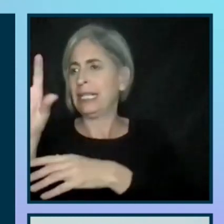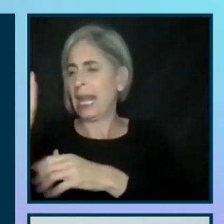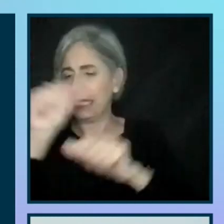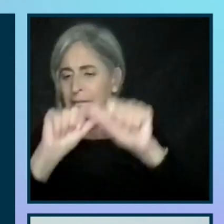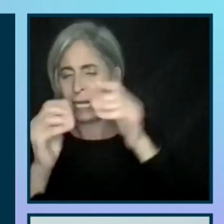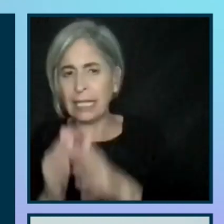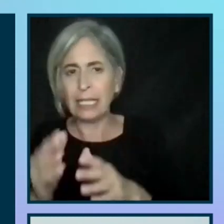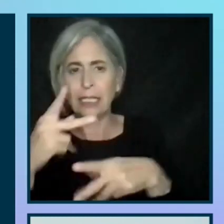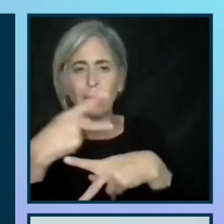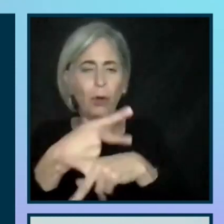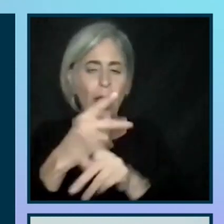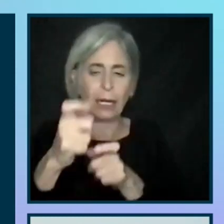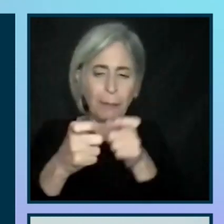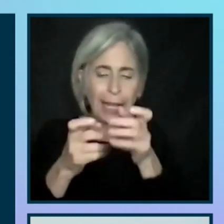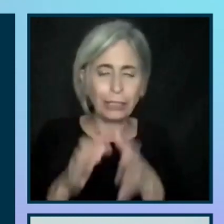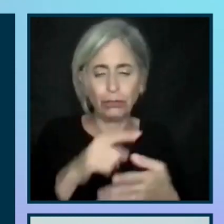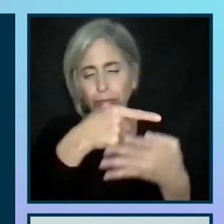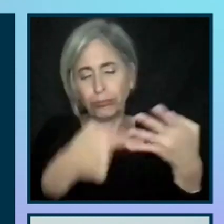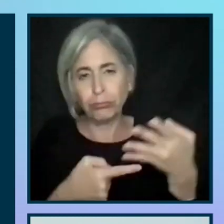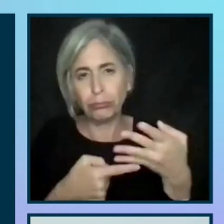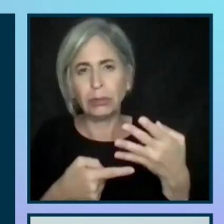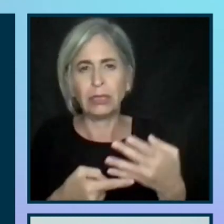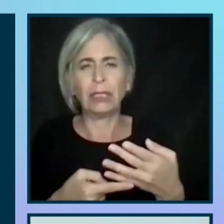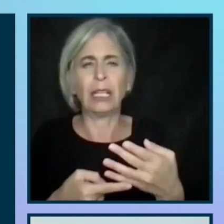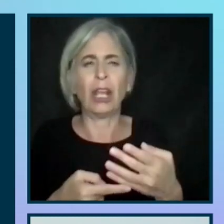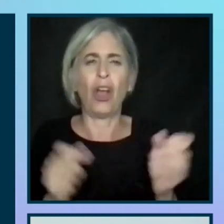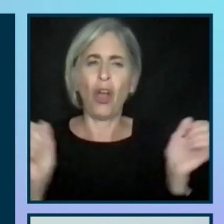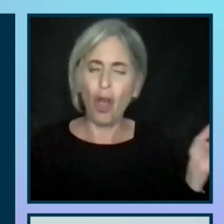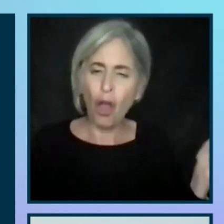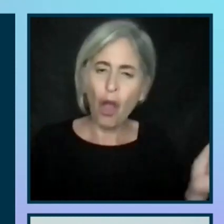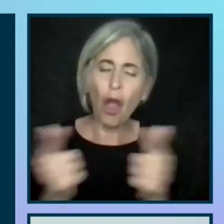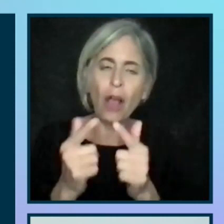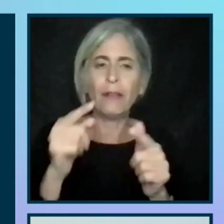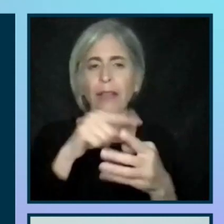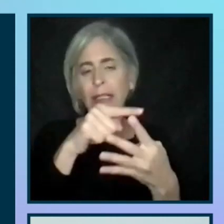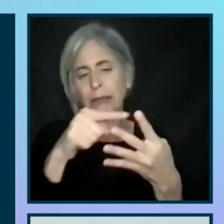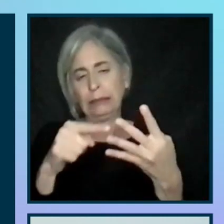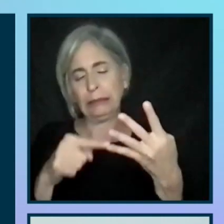product managers. Identify people from all these disciplines.